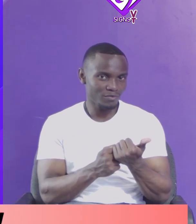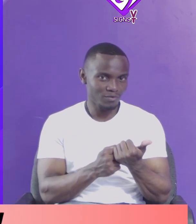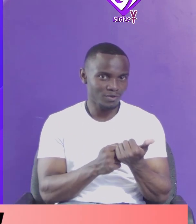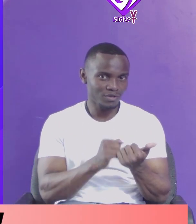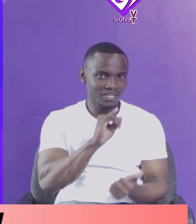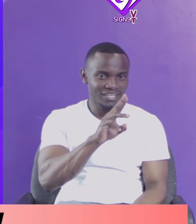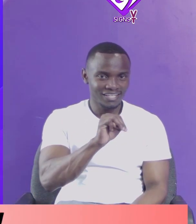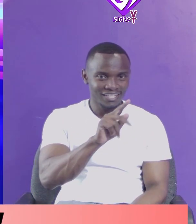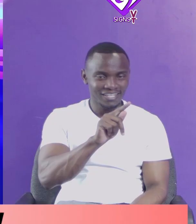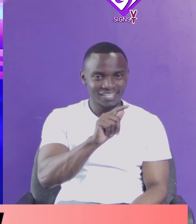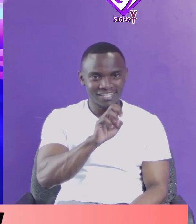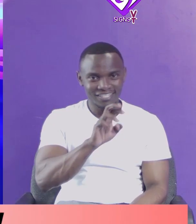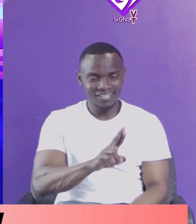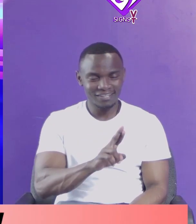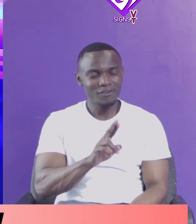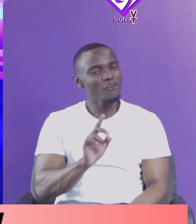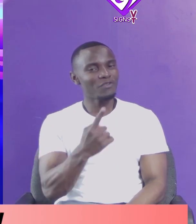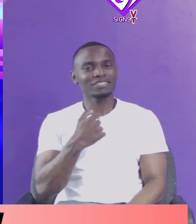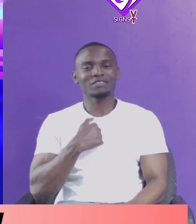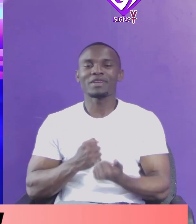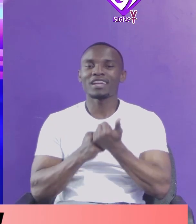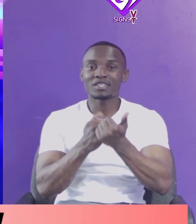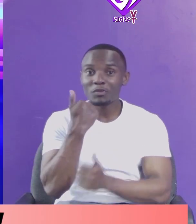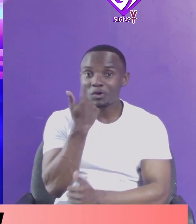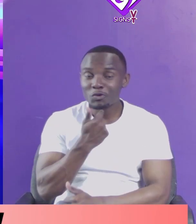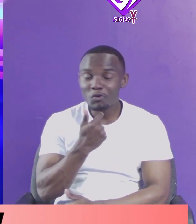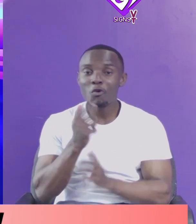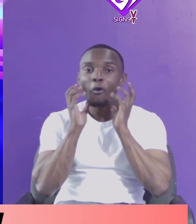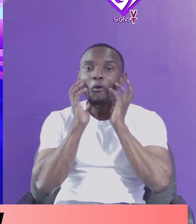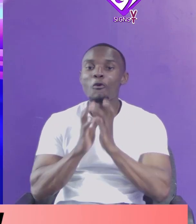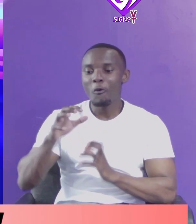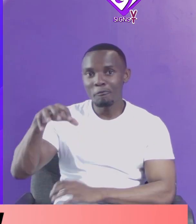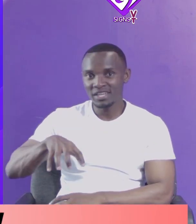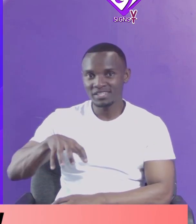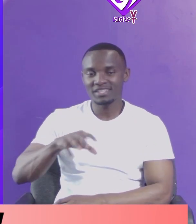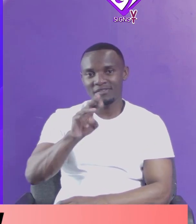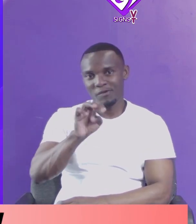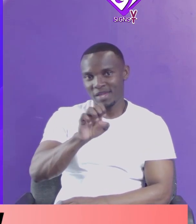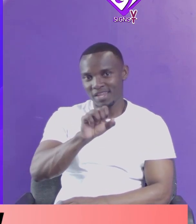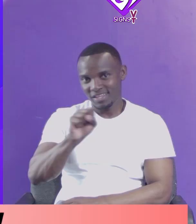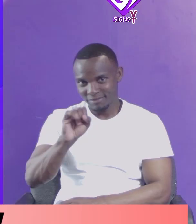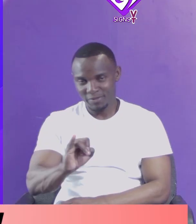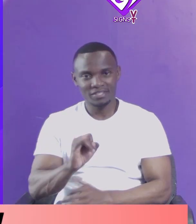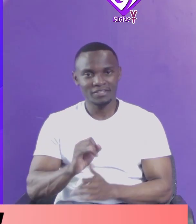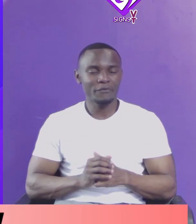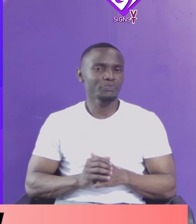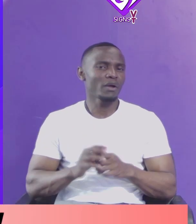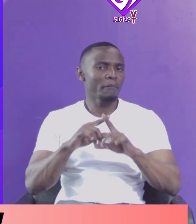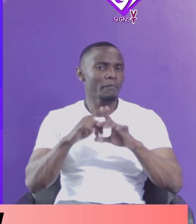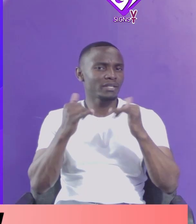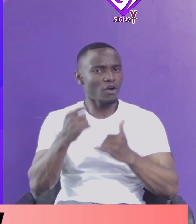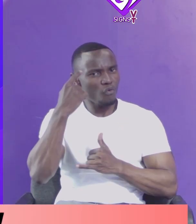mtu wa Messi. Wewe ni mtu wa Messi. First. Wewe ni mtu wa Messi. First things first. Yes. But in terms of club football,